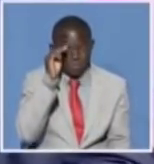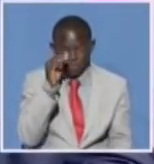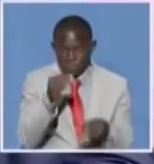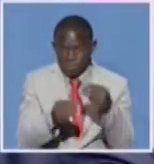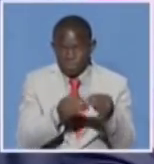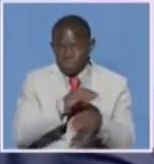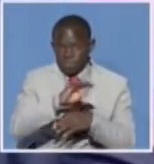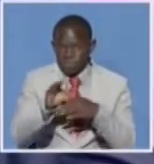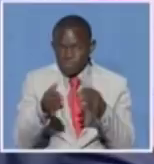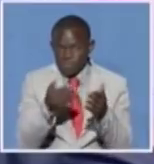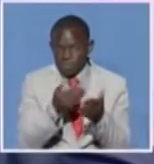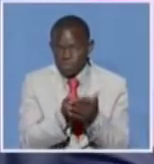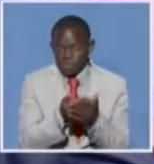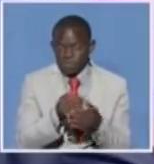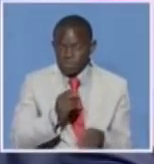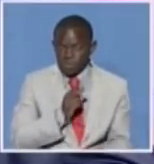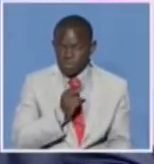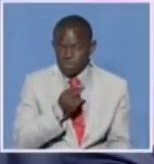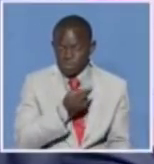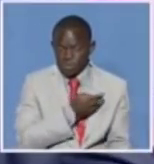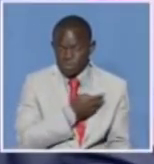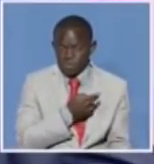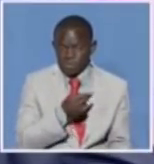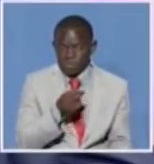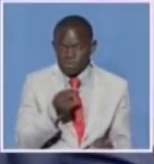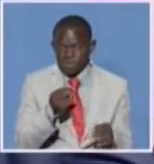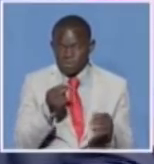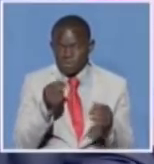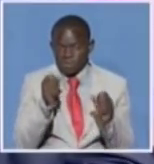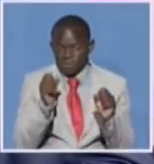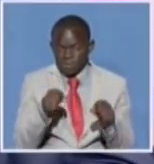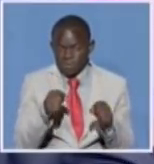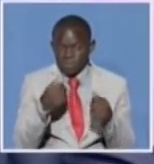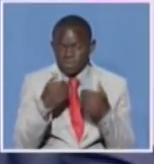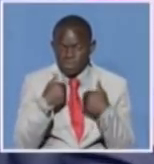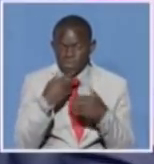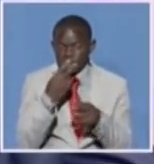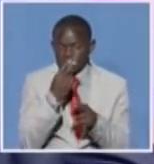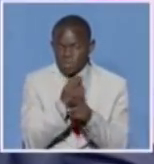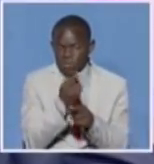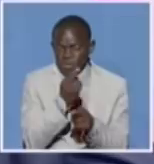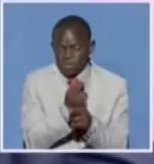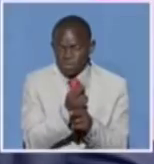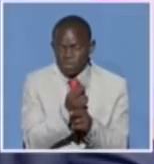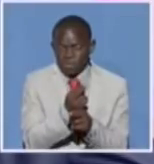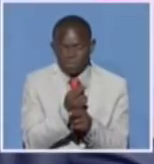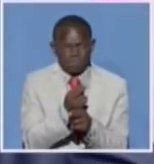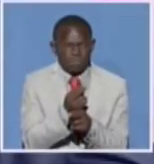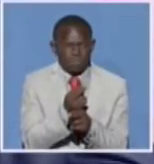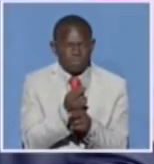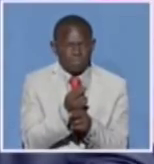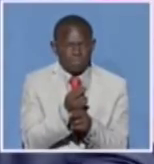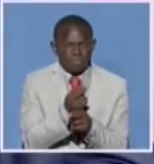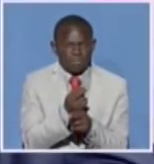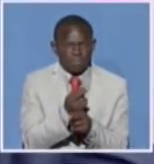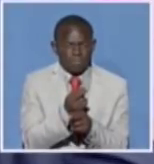view based on the rights given to each and every one of us in terms of accessing this platform. Okay. And